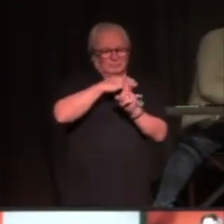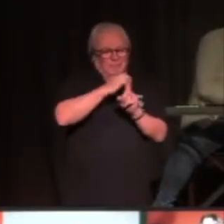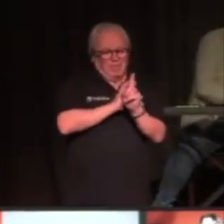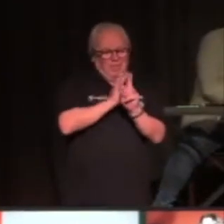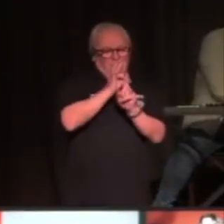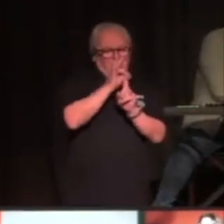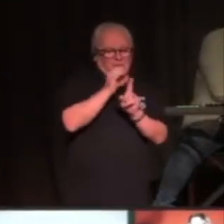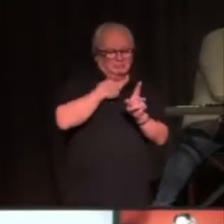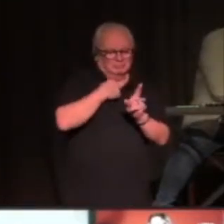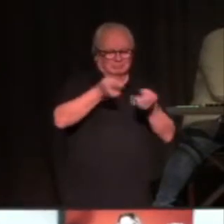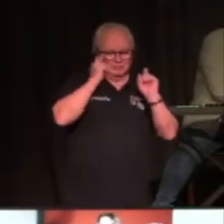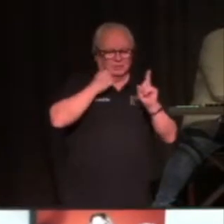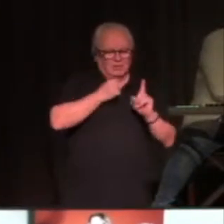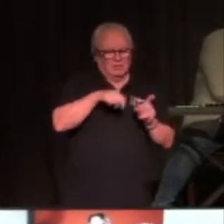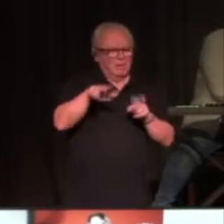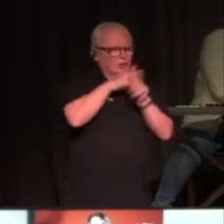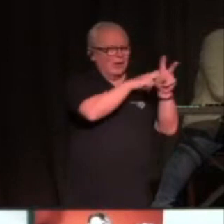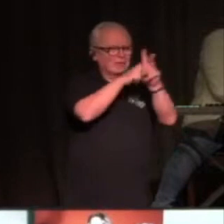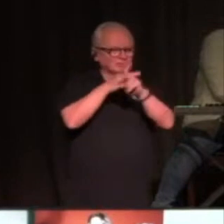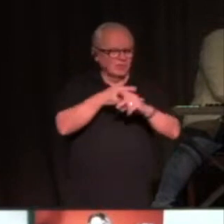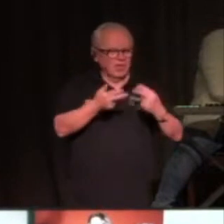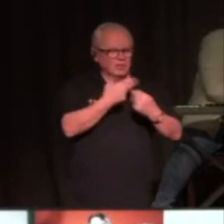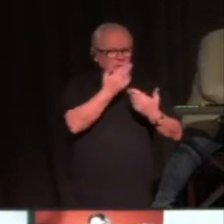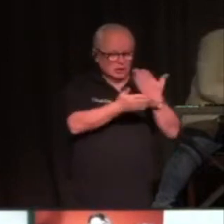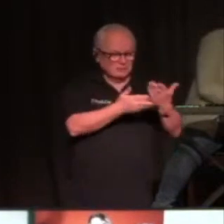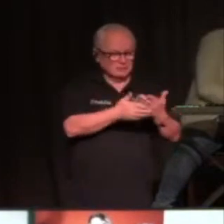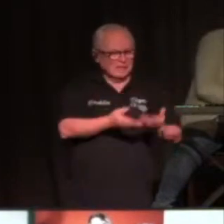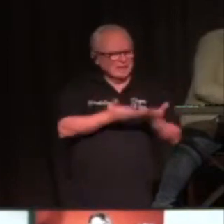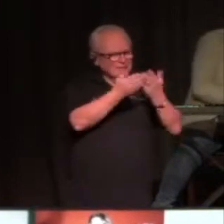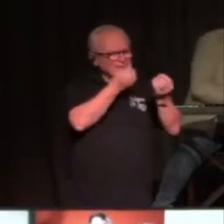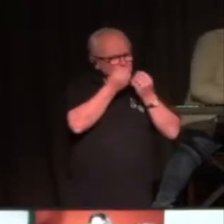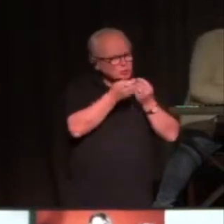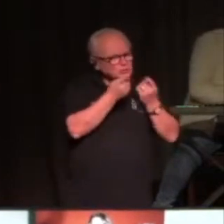give them food in due season?